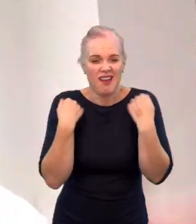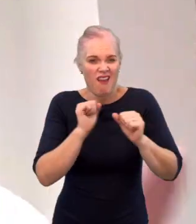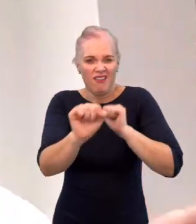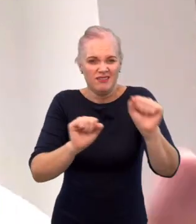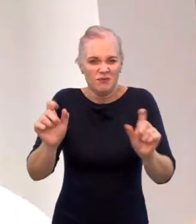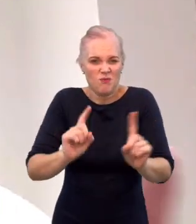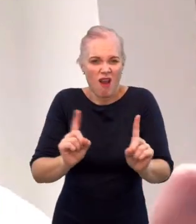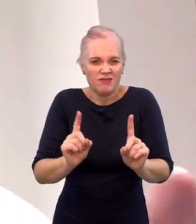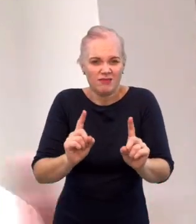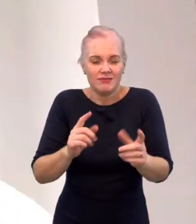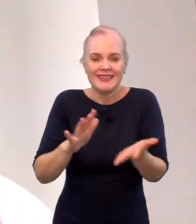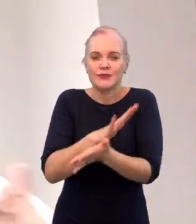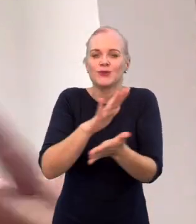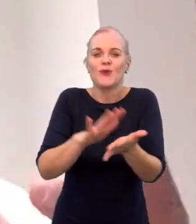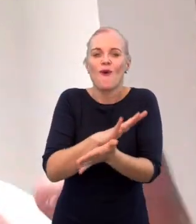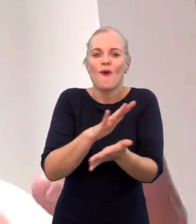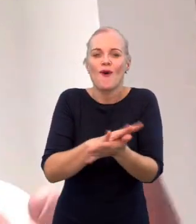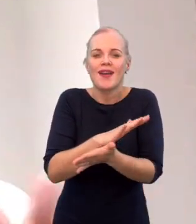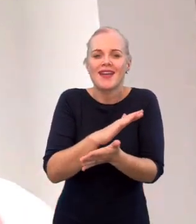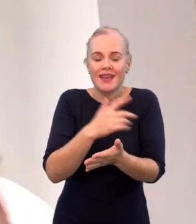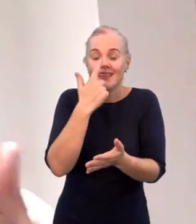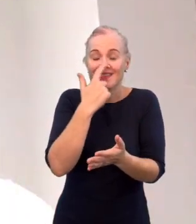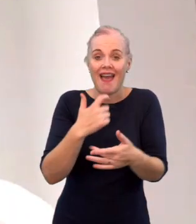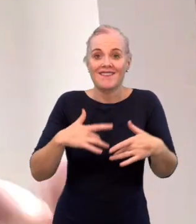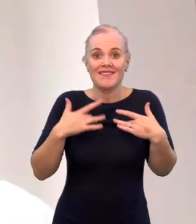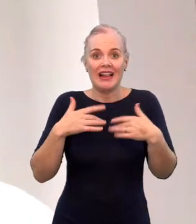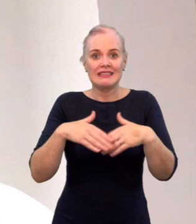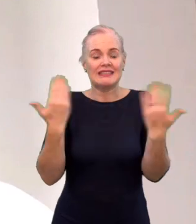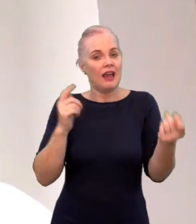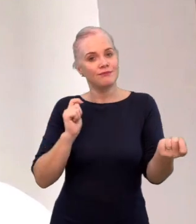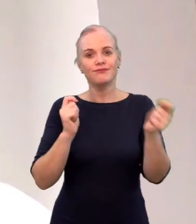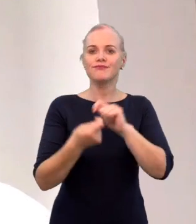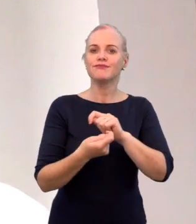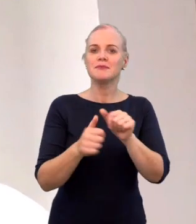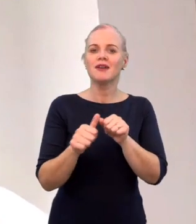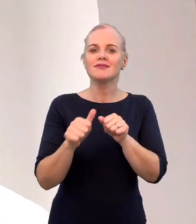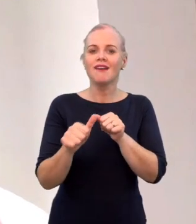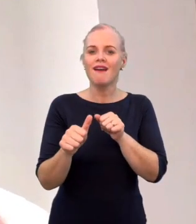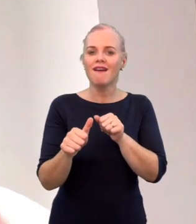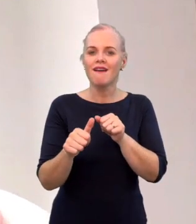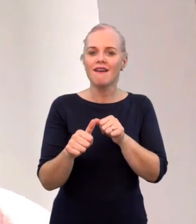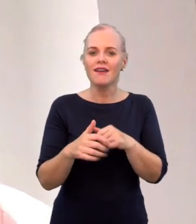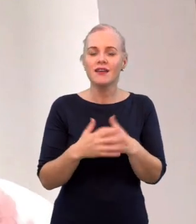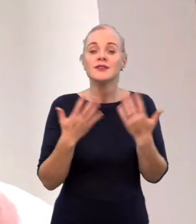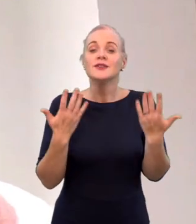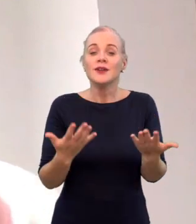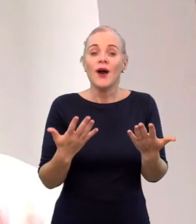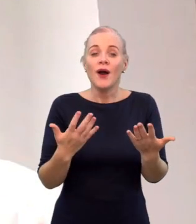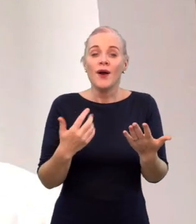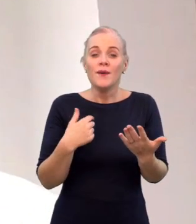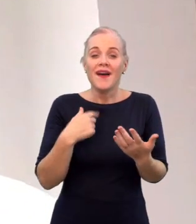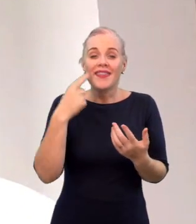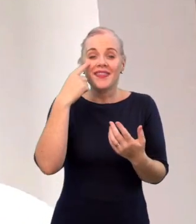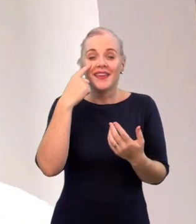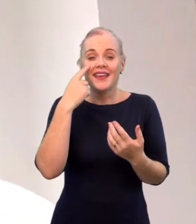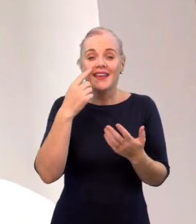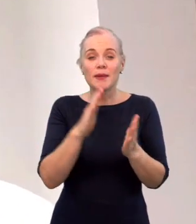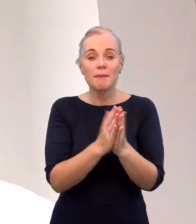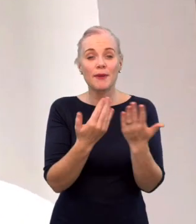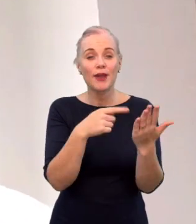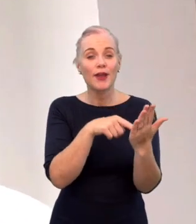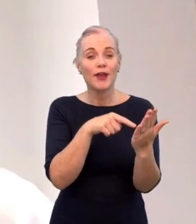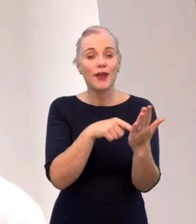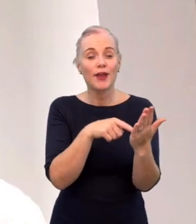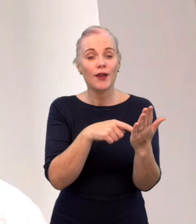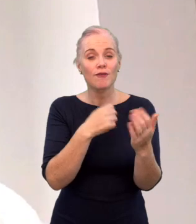is that you want to do and you enjoy doing, it can turn your entire day around. So again, I think when I thought